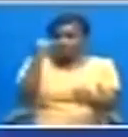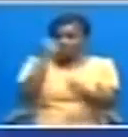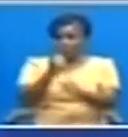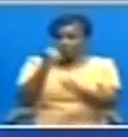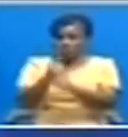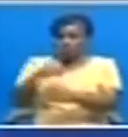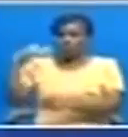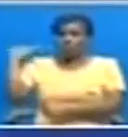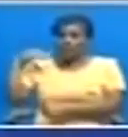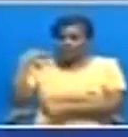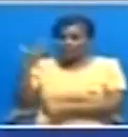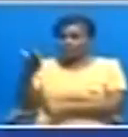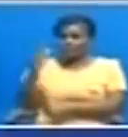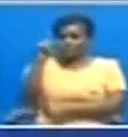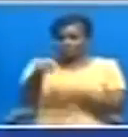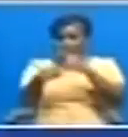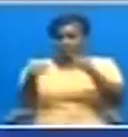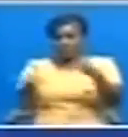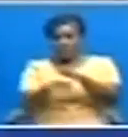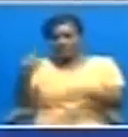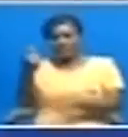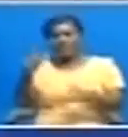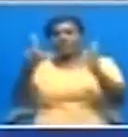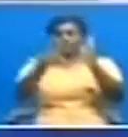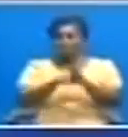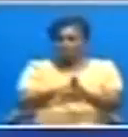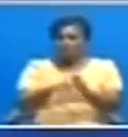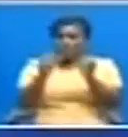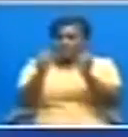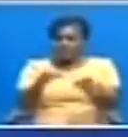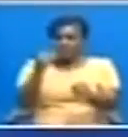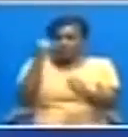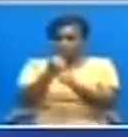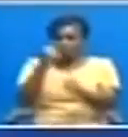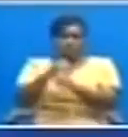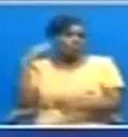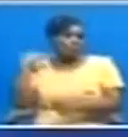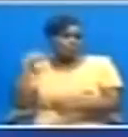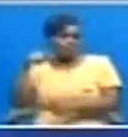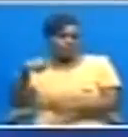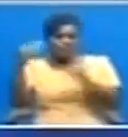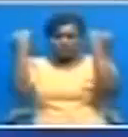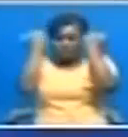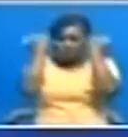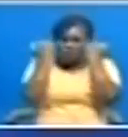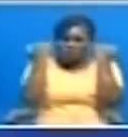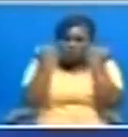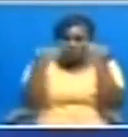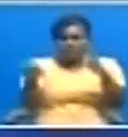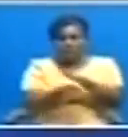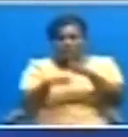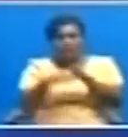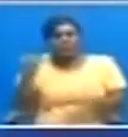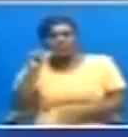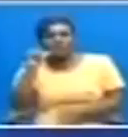while off duty is prosecuted under Kenyan law. If they commit the crime while on duty, they are subjected to a court-martial under the British